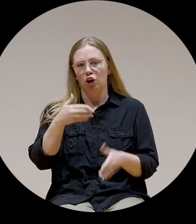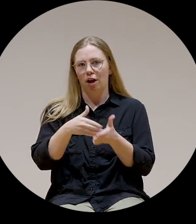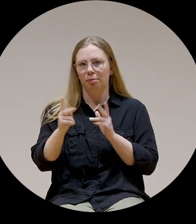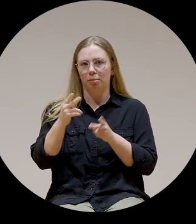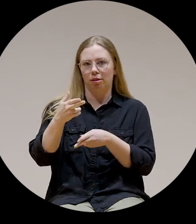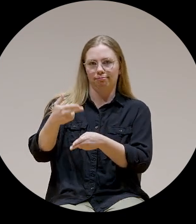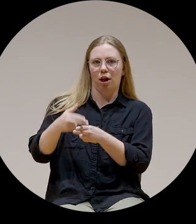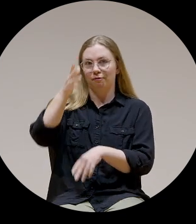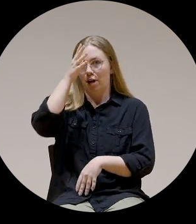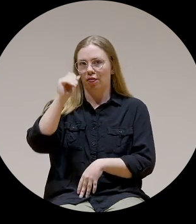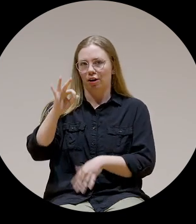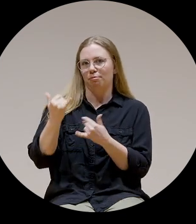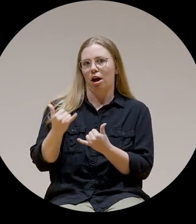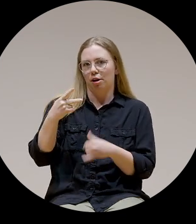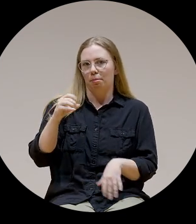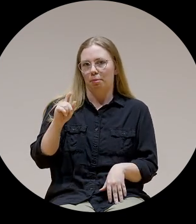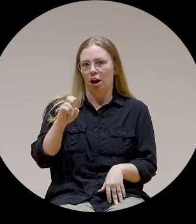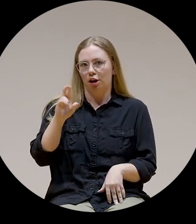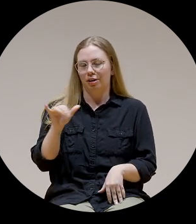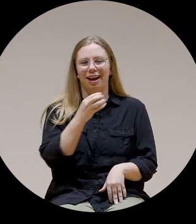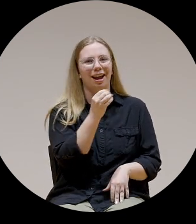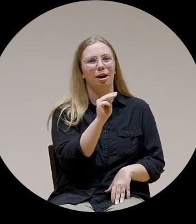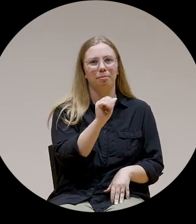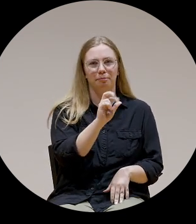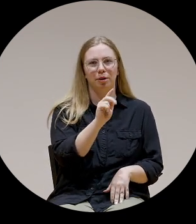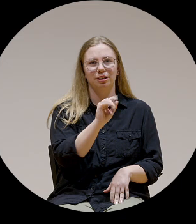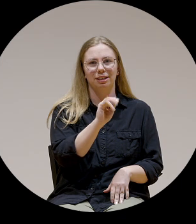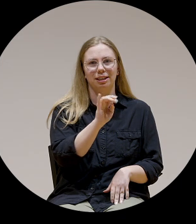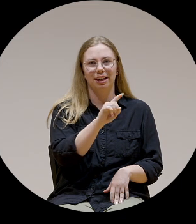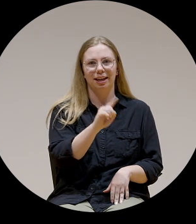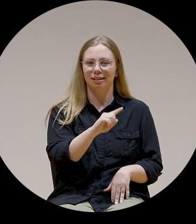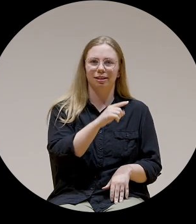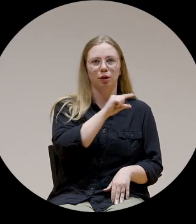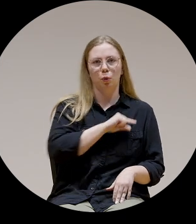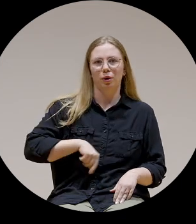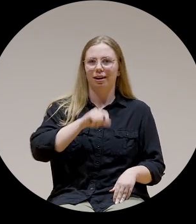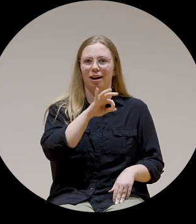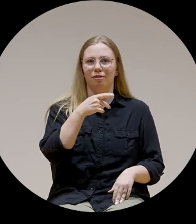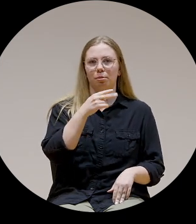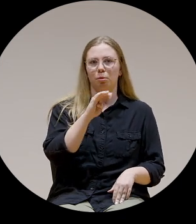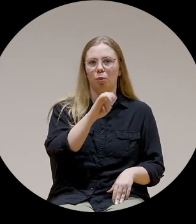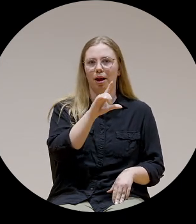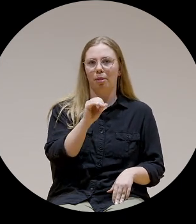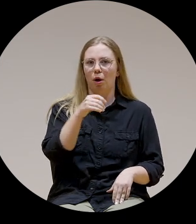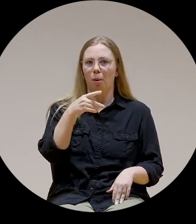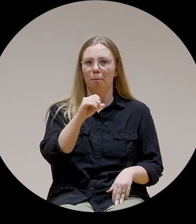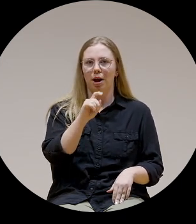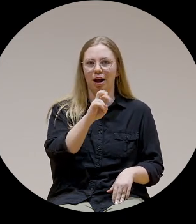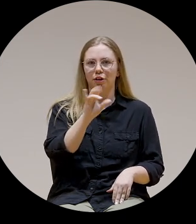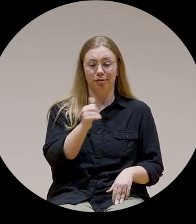Maria Martinez, the queen of Pueblo pottery. They met each other in their 60s at the height of their fame and the height of their talents.